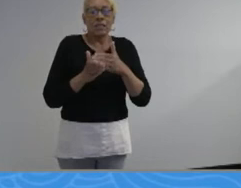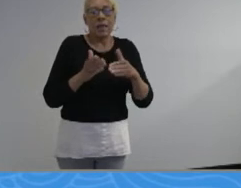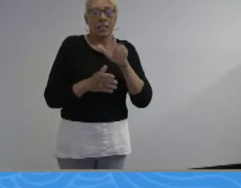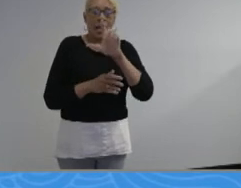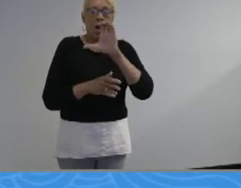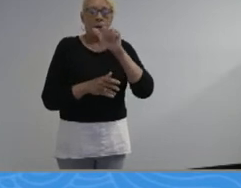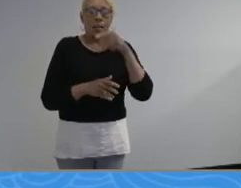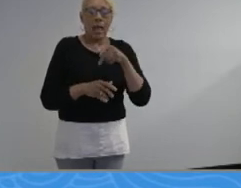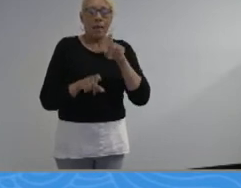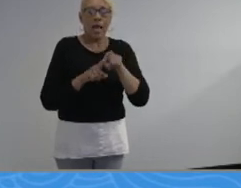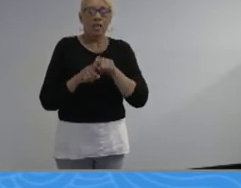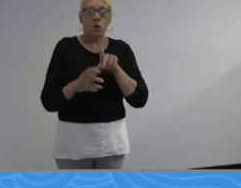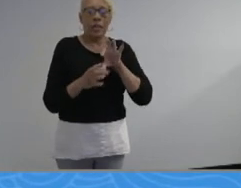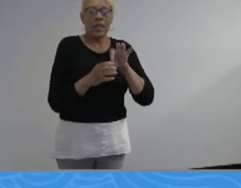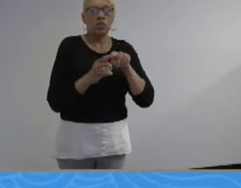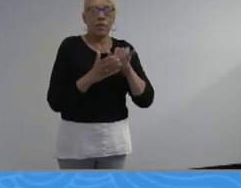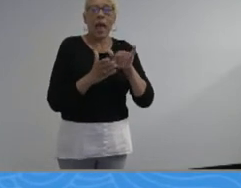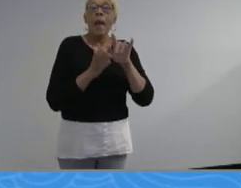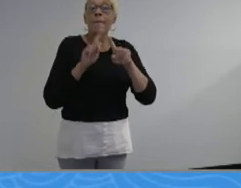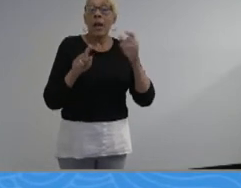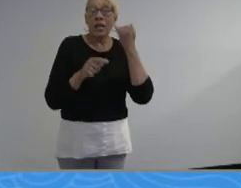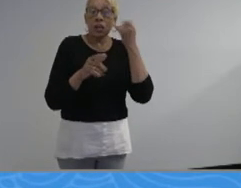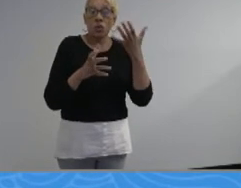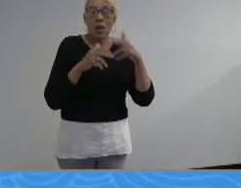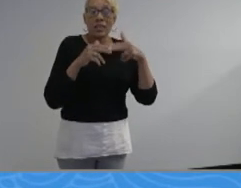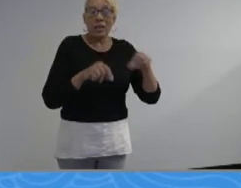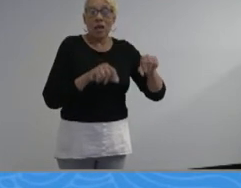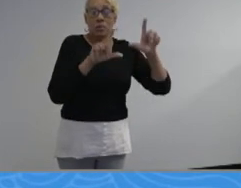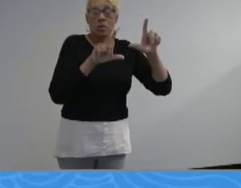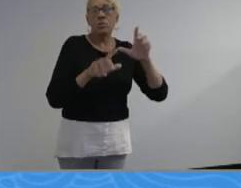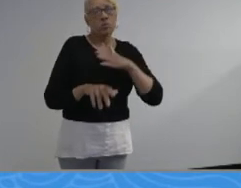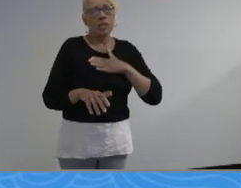that. But if you want to pull those up, please do so.